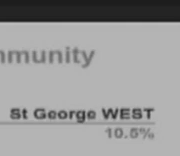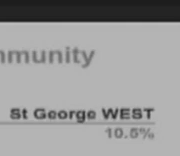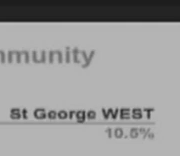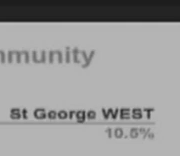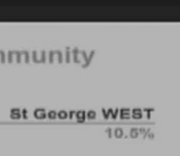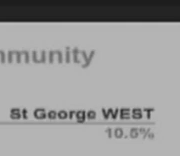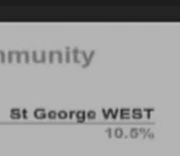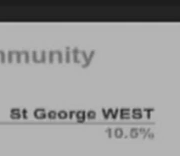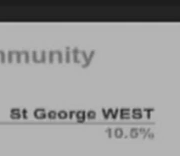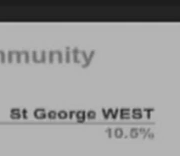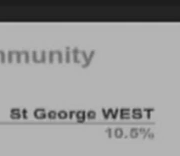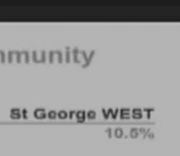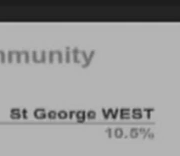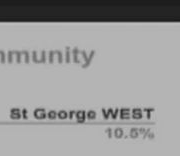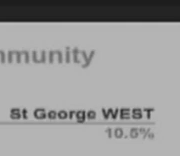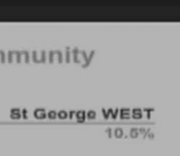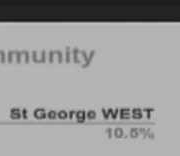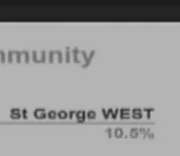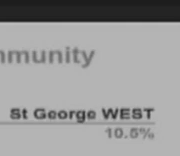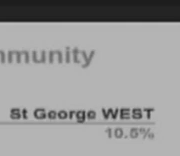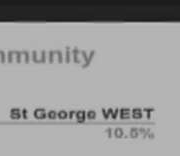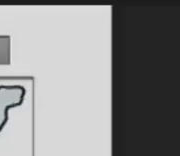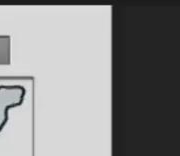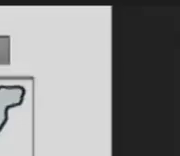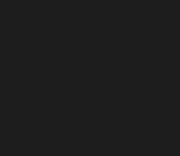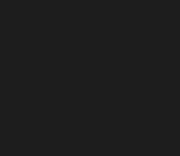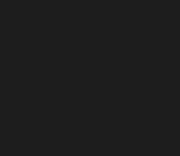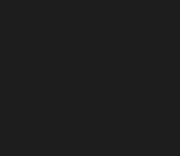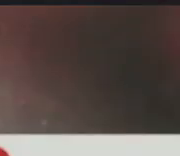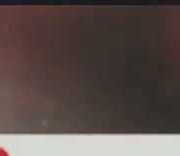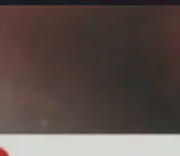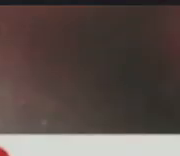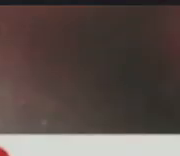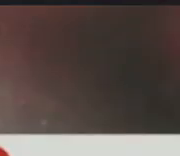to the third slide. If we could go backwards and show the map.